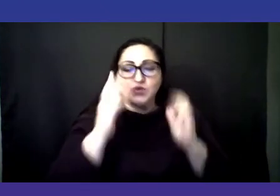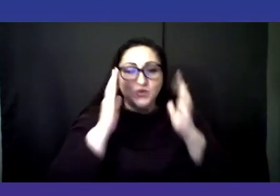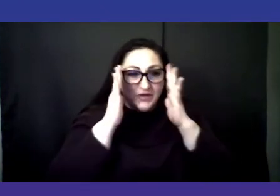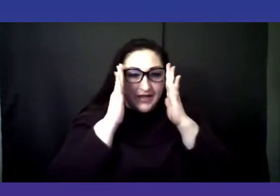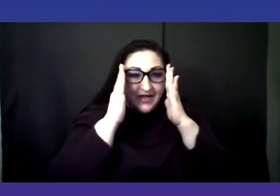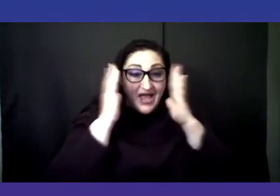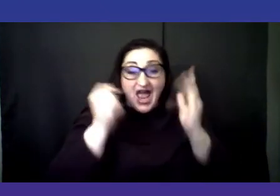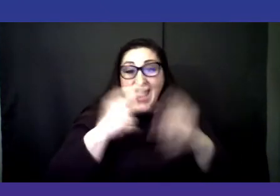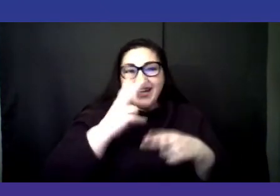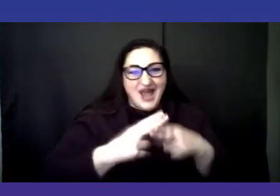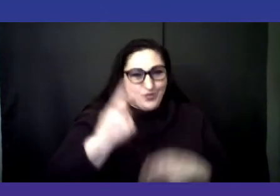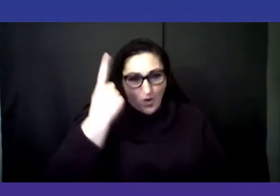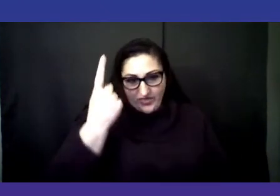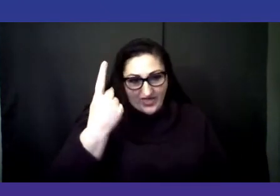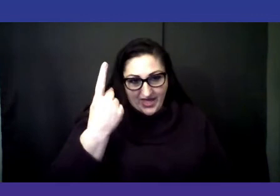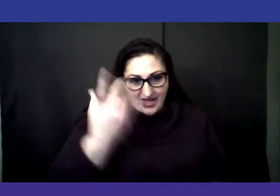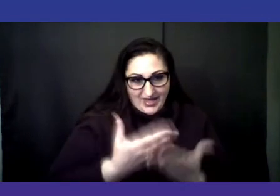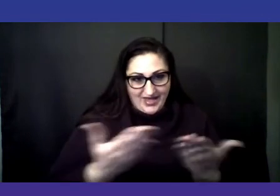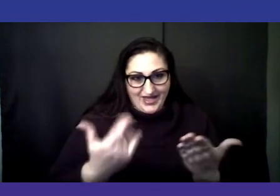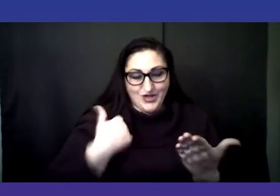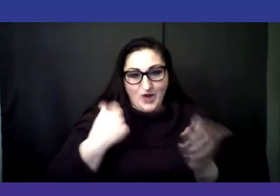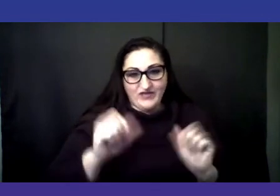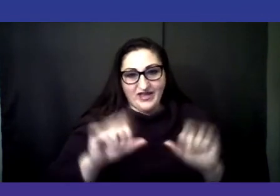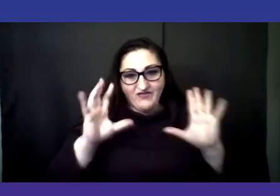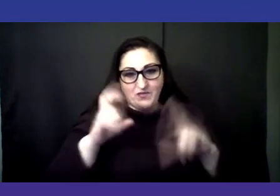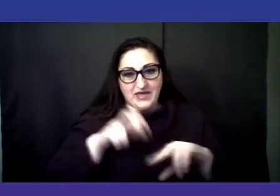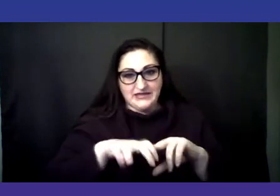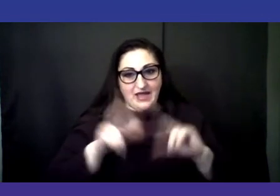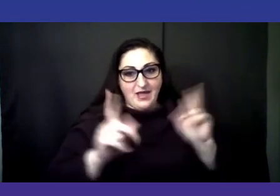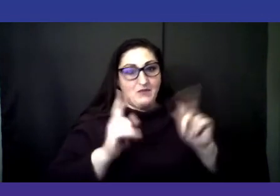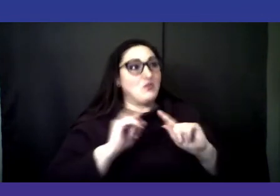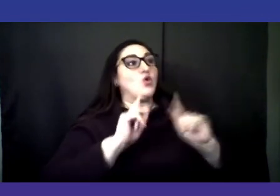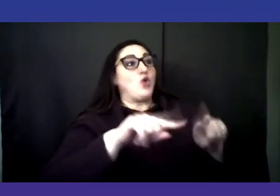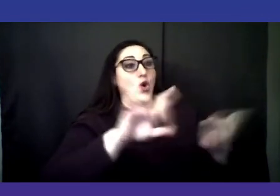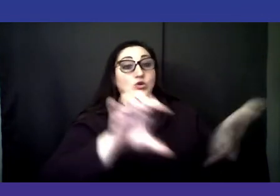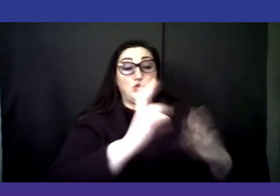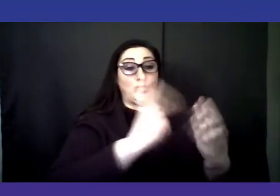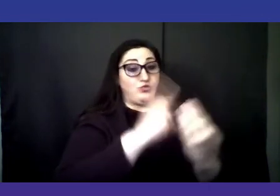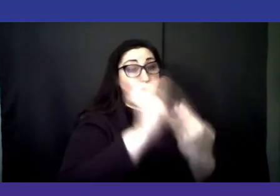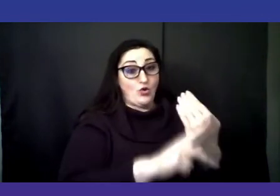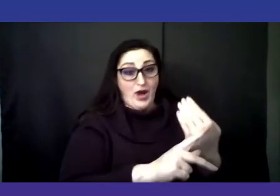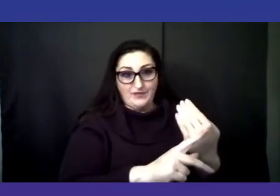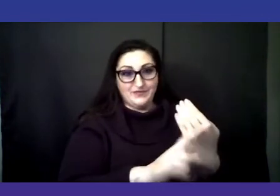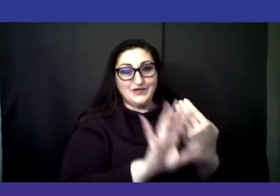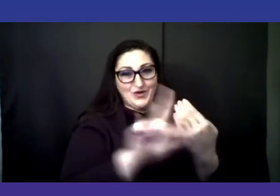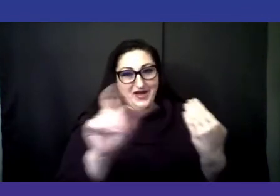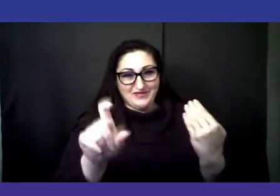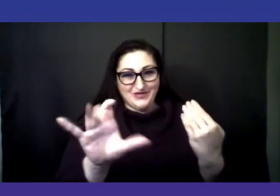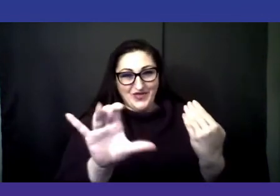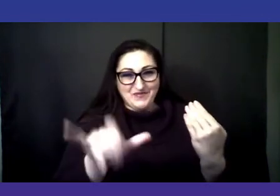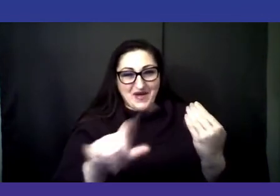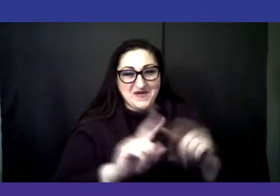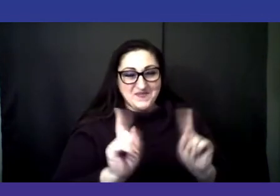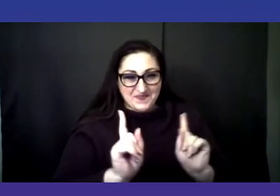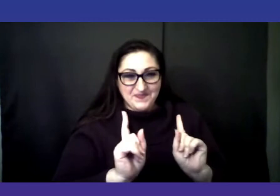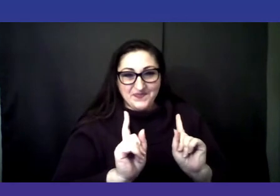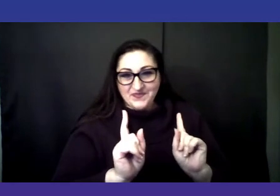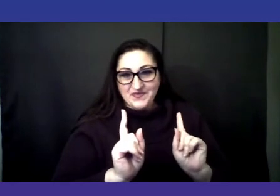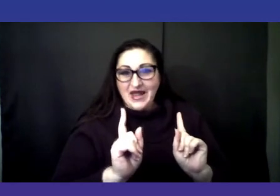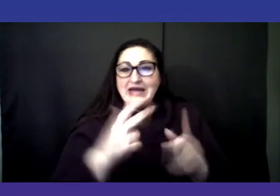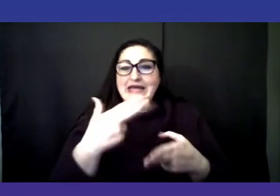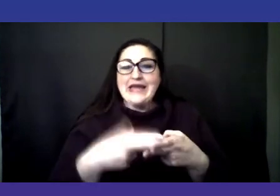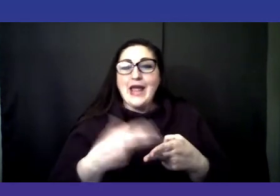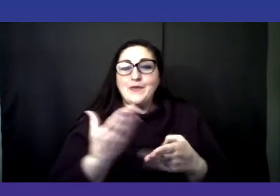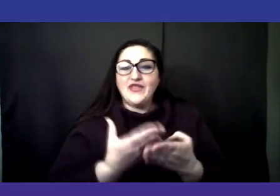got to give up your secrets, because people watch these things and then go do programming, so don't have to do that. But name a thing